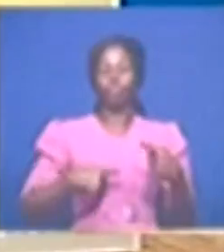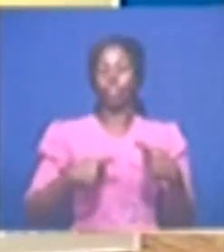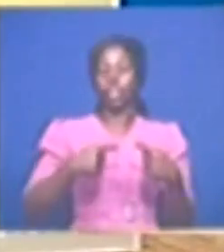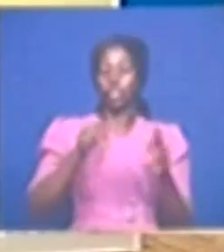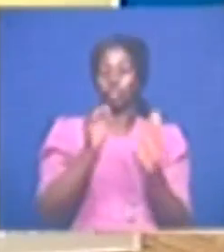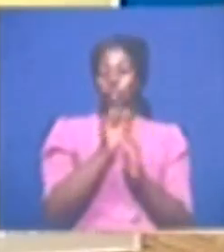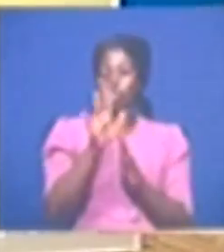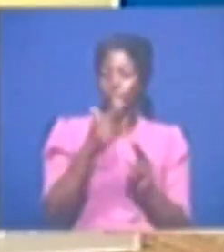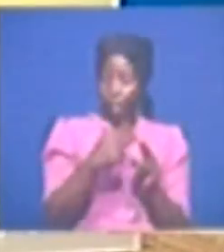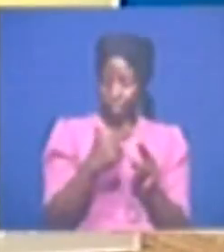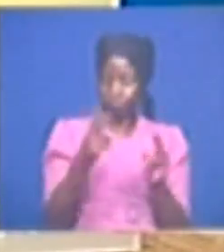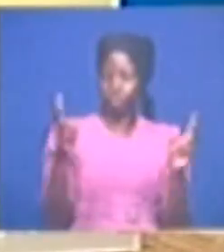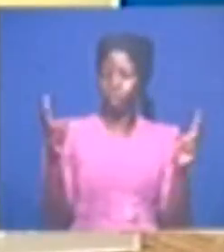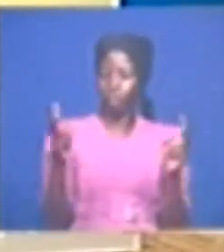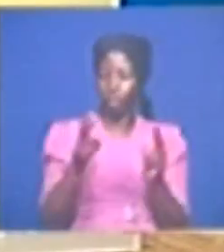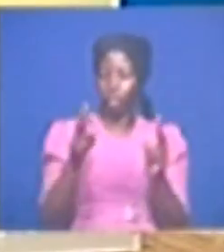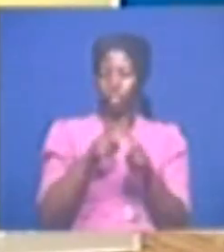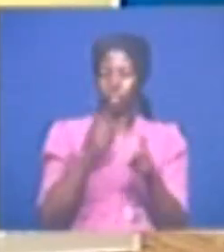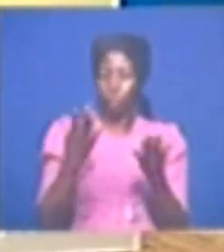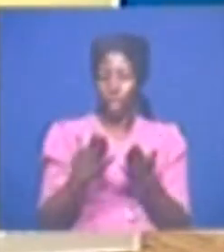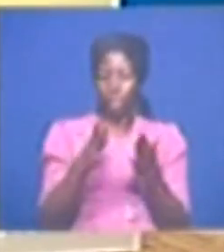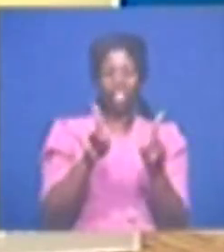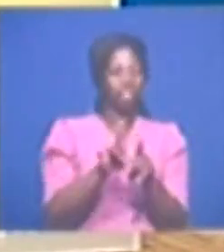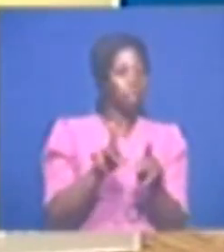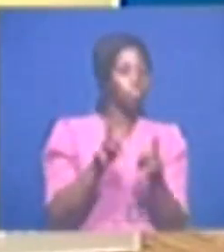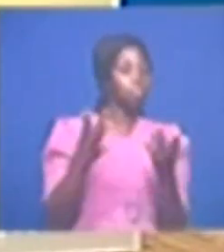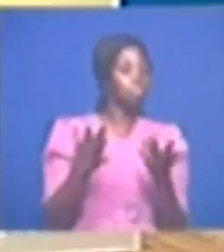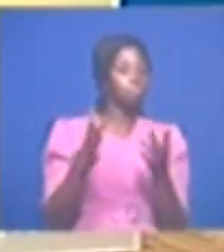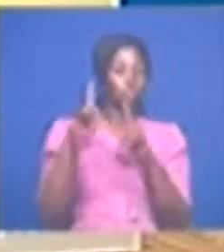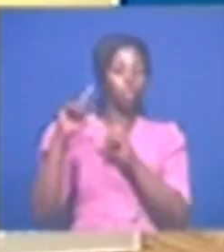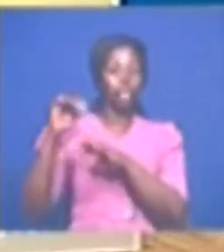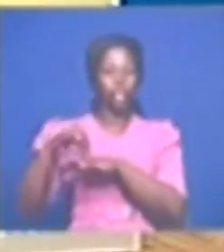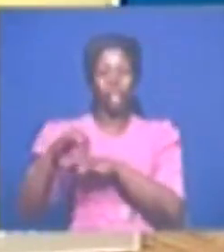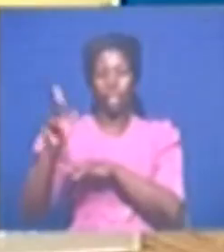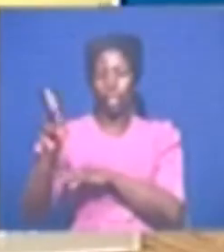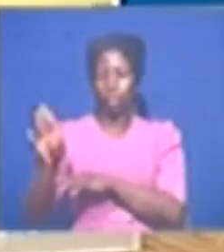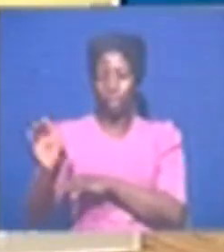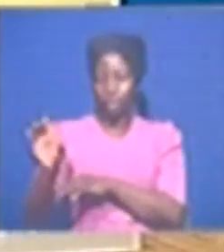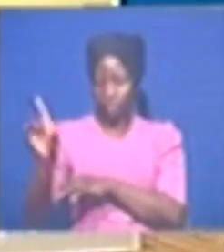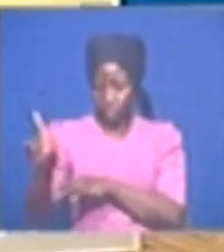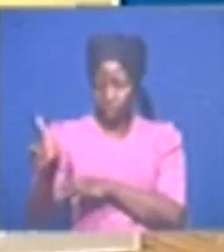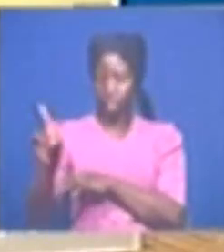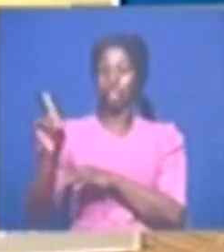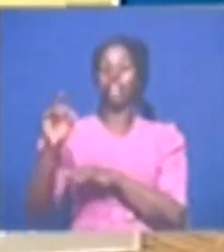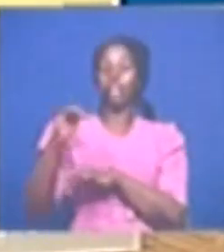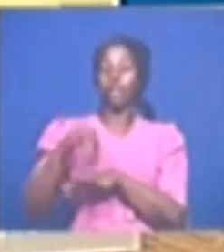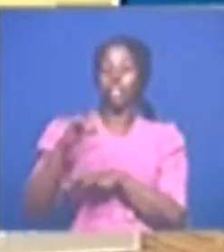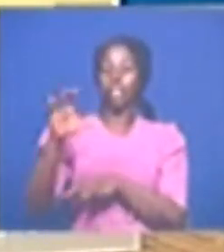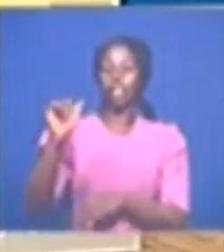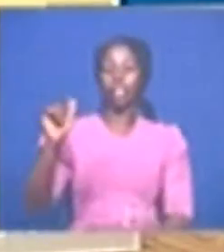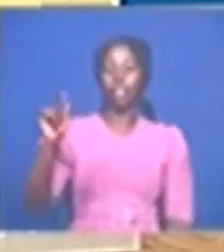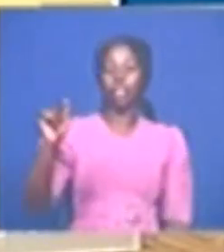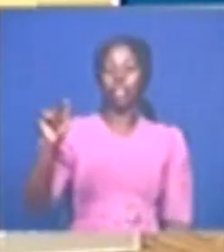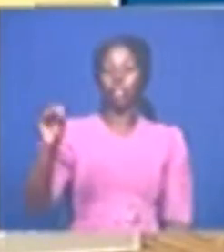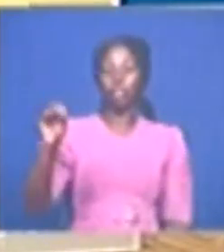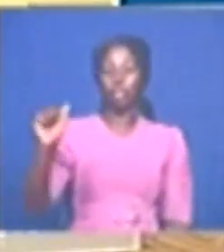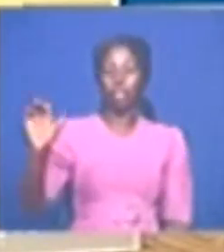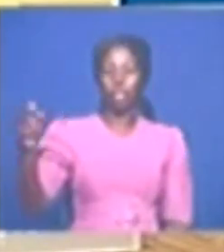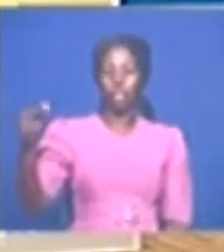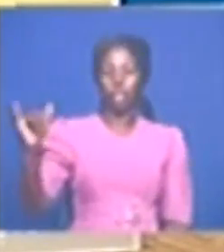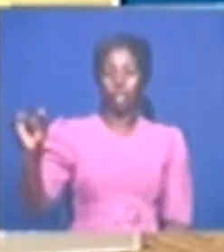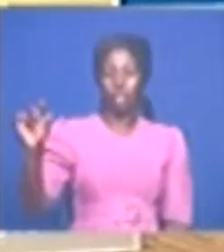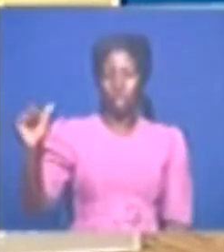you're texting me from. On Twitter, you can talk to me at KBC Channel 1, my Twitter handle at Kato Achenga. Do you support the move